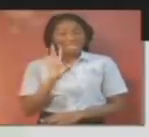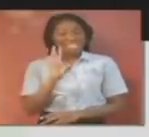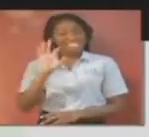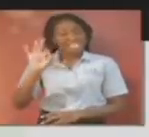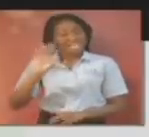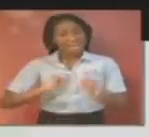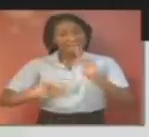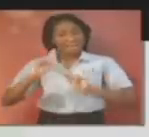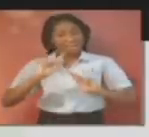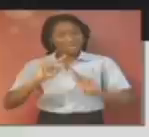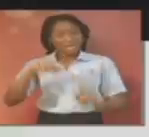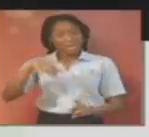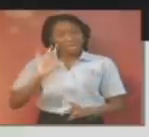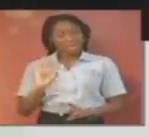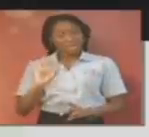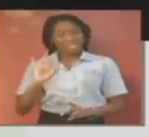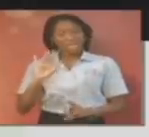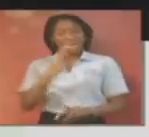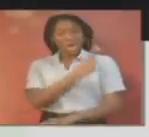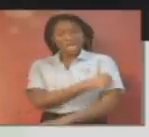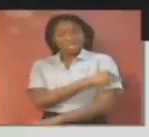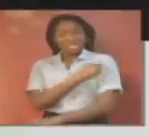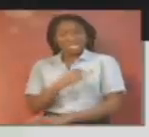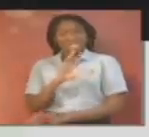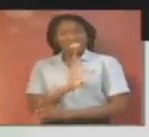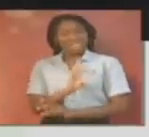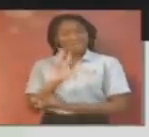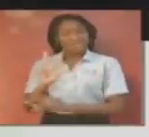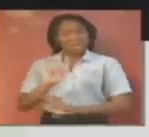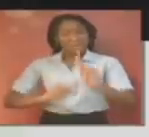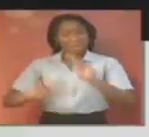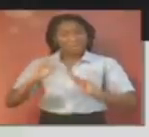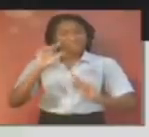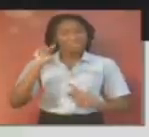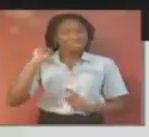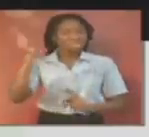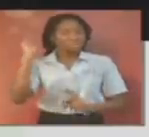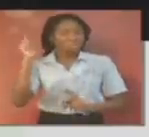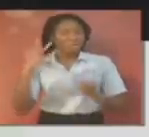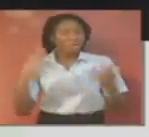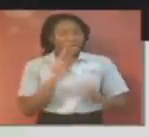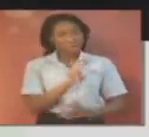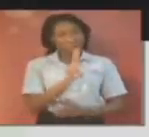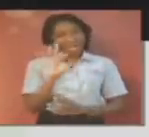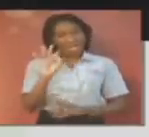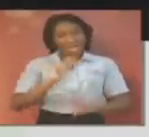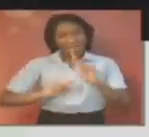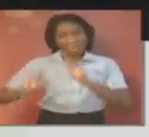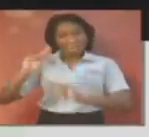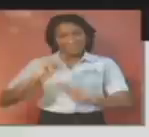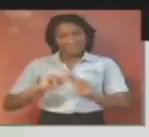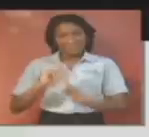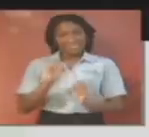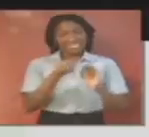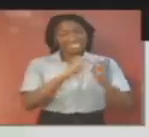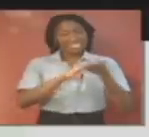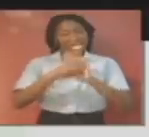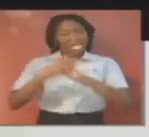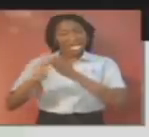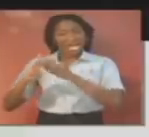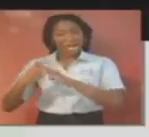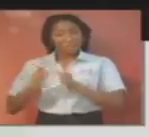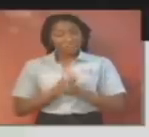Point Fortin Hospital 73, Scarborough Regional Hospital at Fort King George 29, Scarborough General Hospital Signal Hill